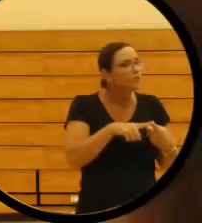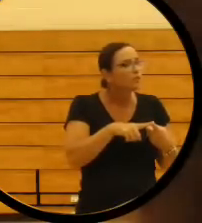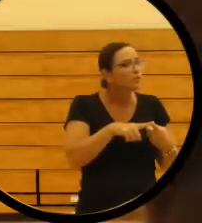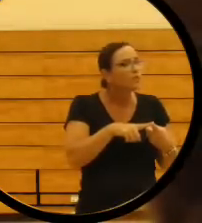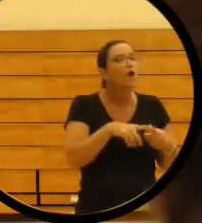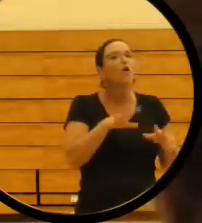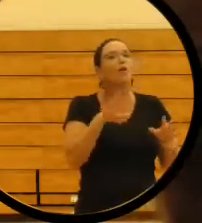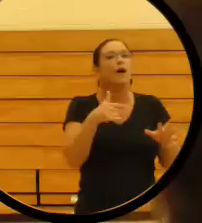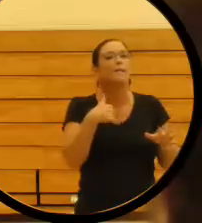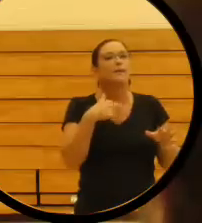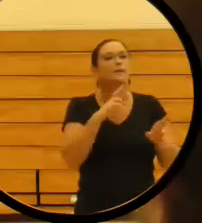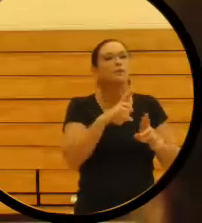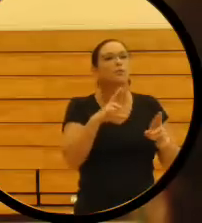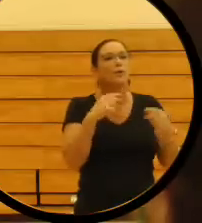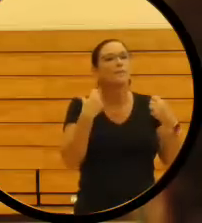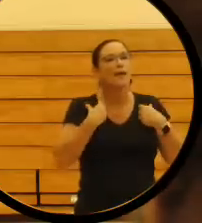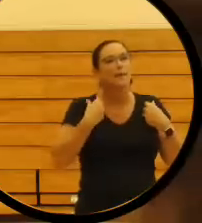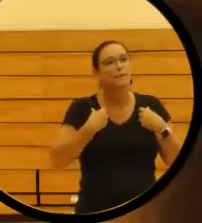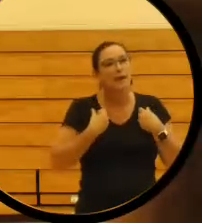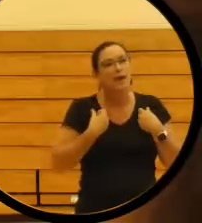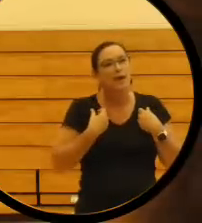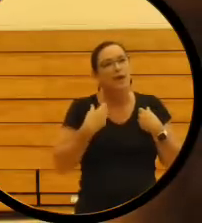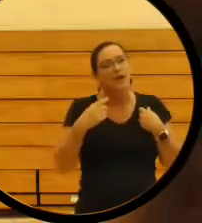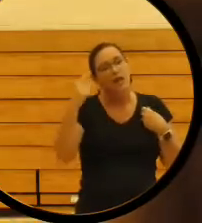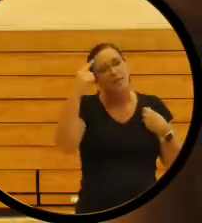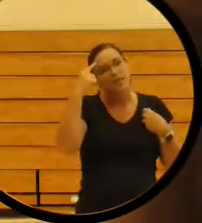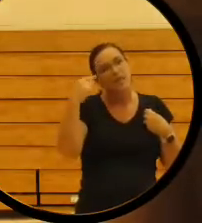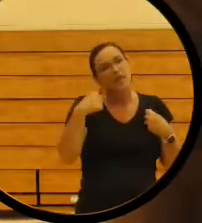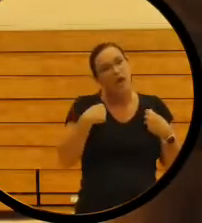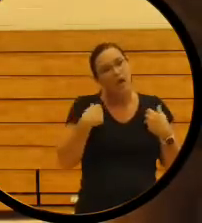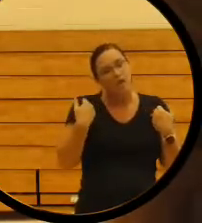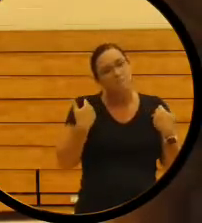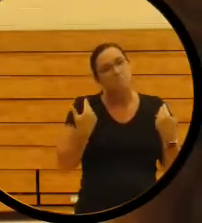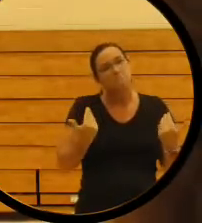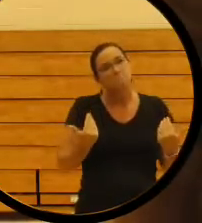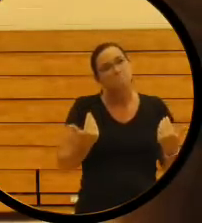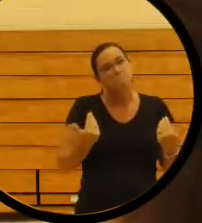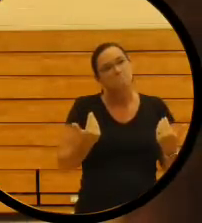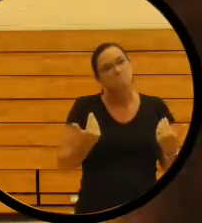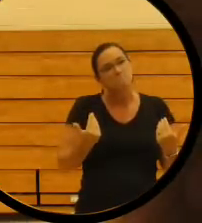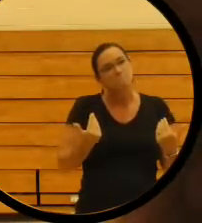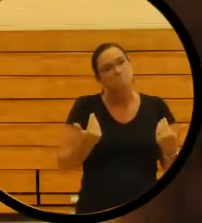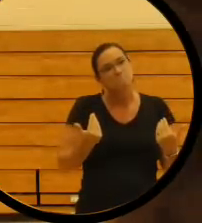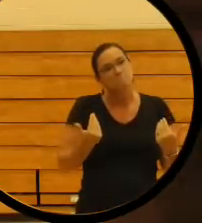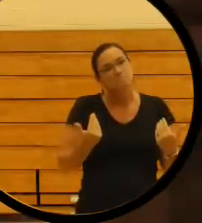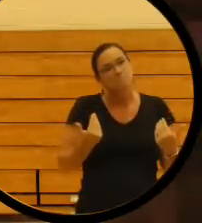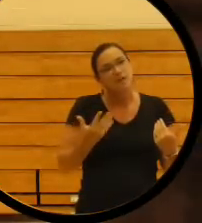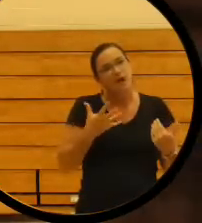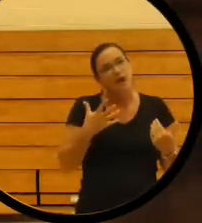and everything. I think I've gone ahead with that.